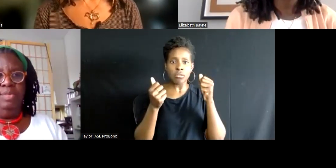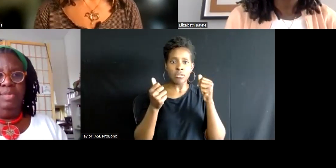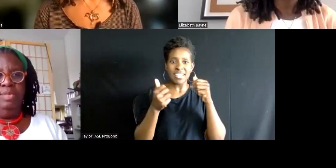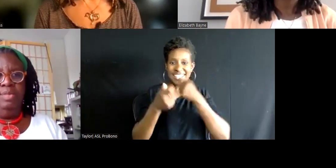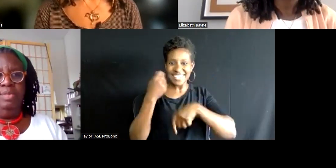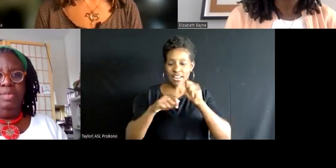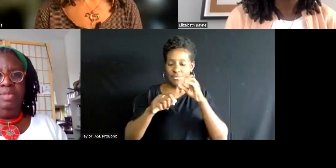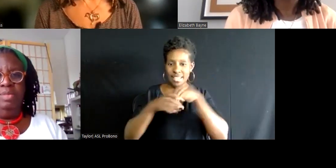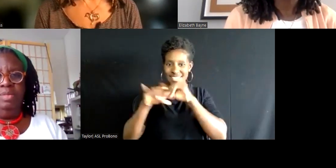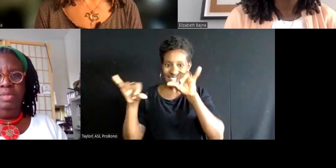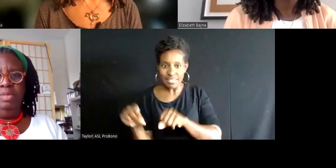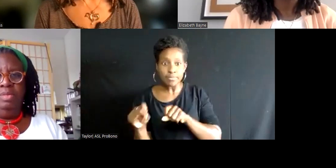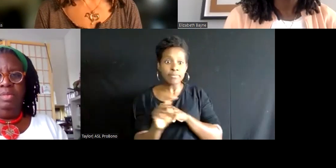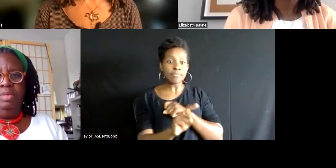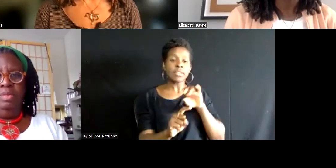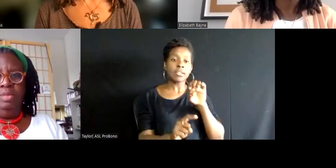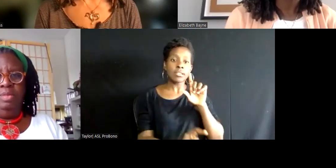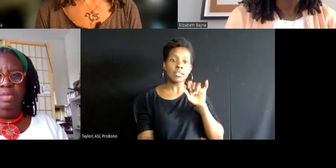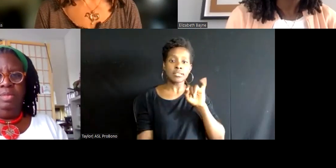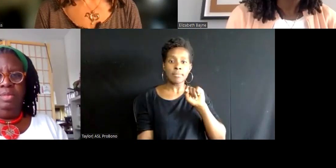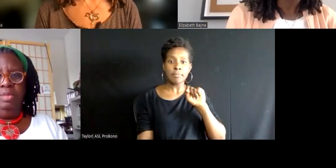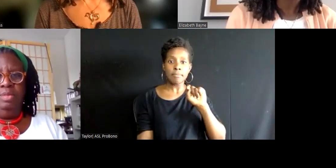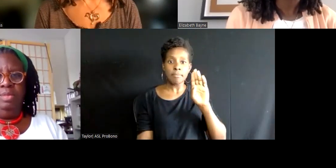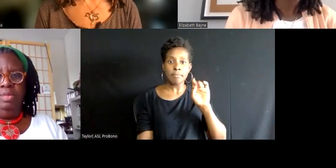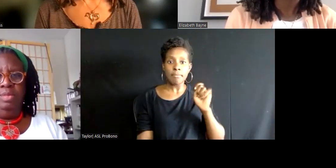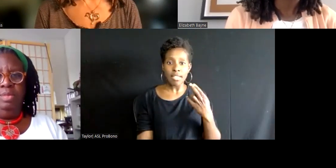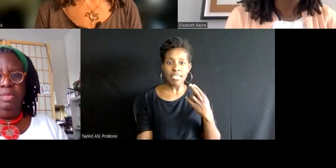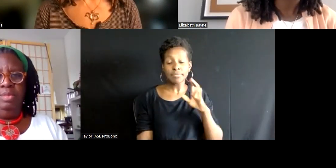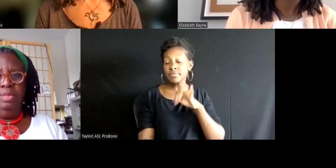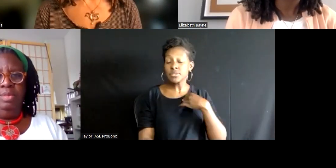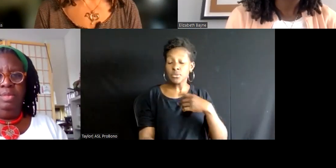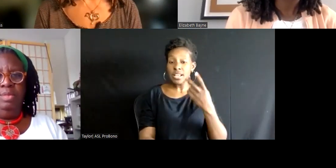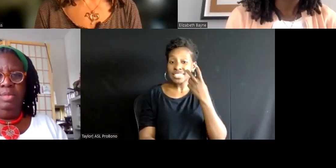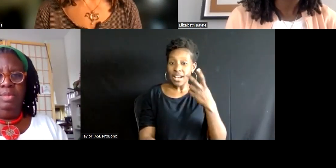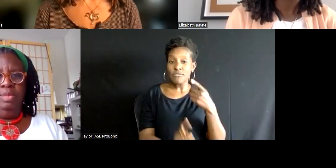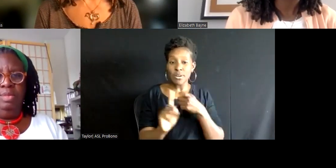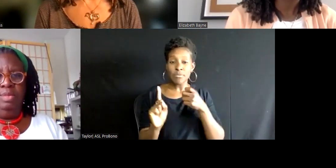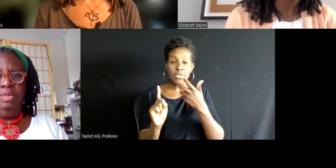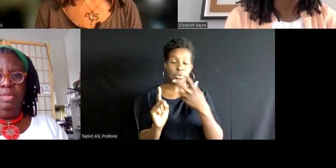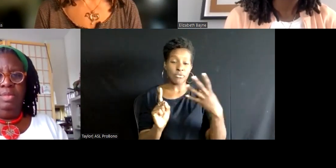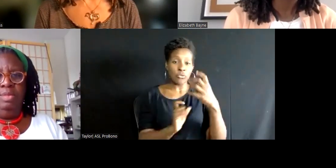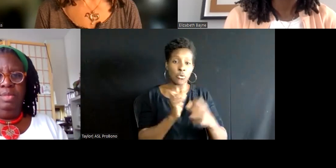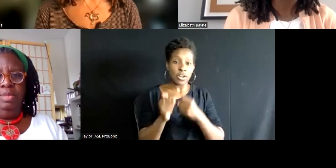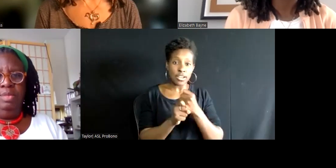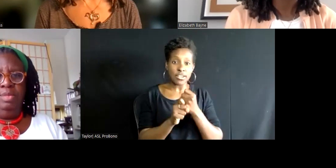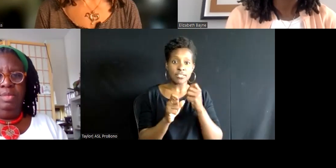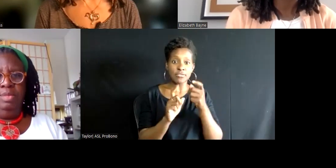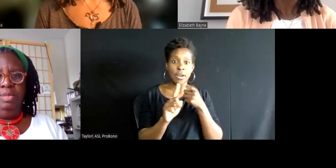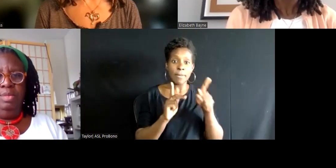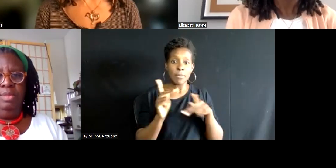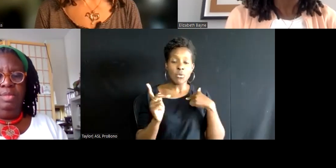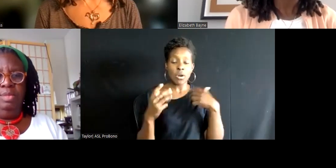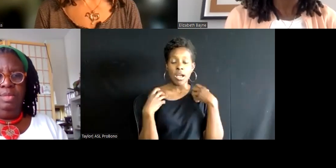low-key what I kind of saw after 3 or 4 years of talking with folks who are health professionals in the birthing